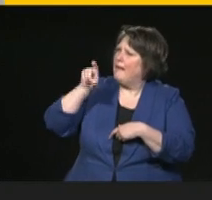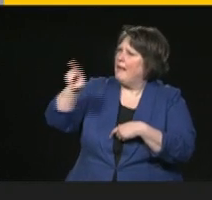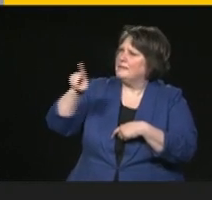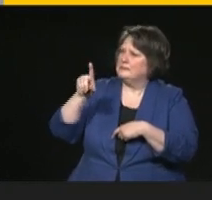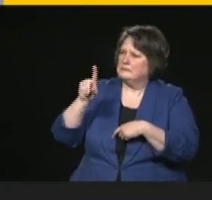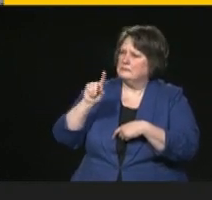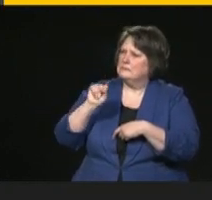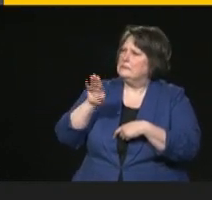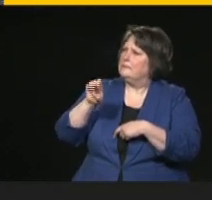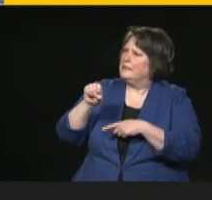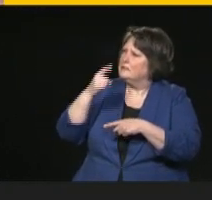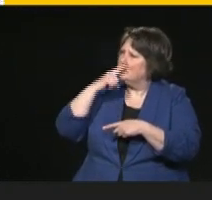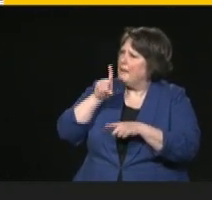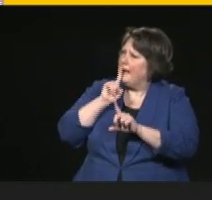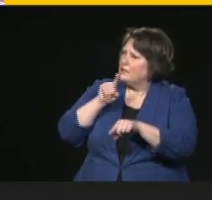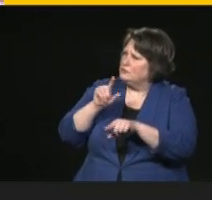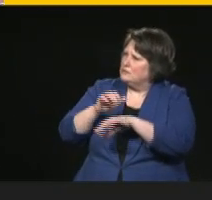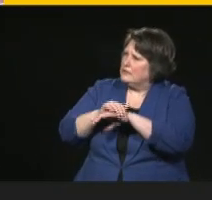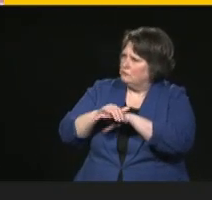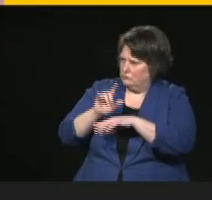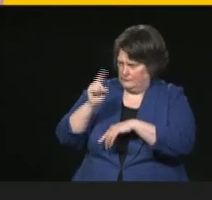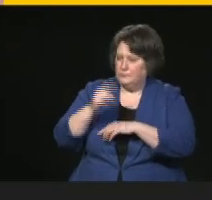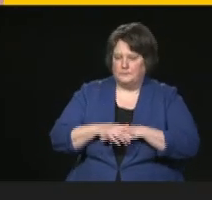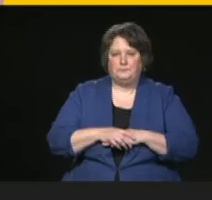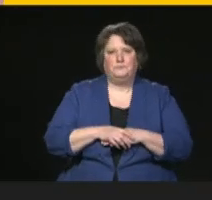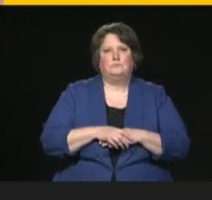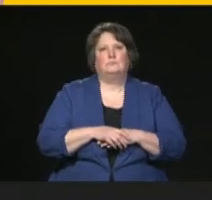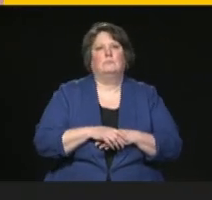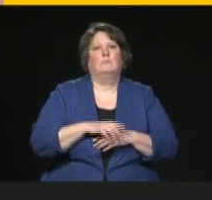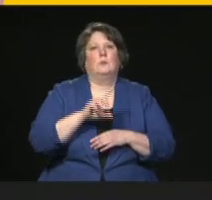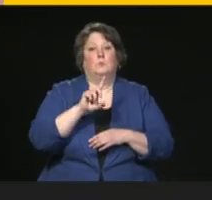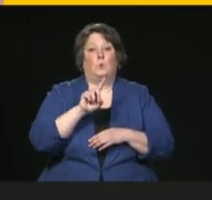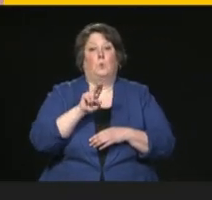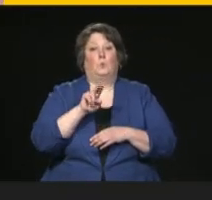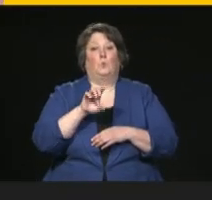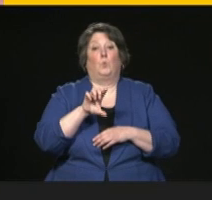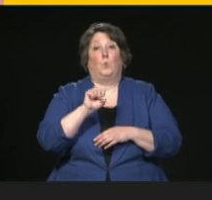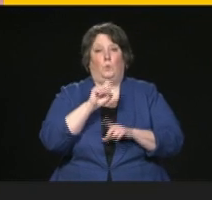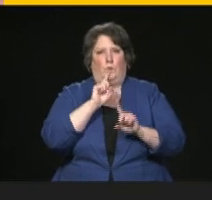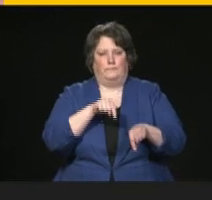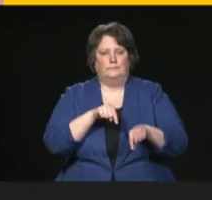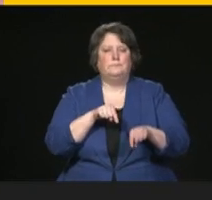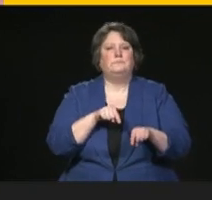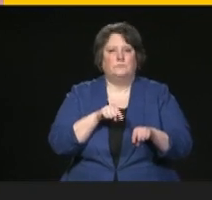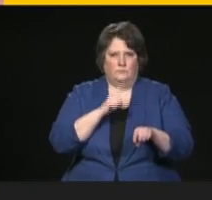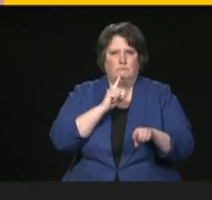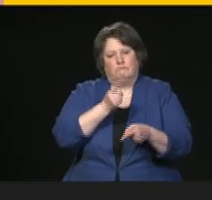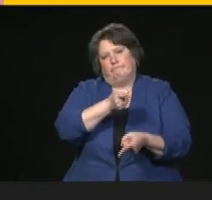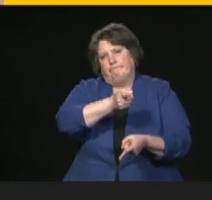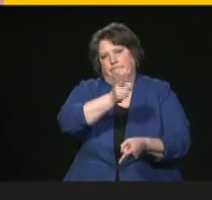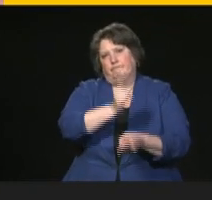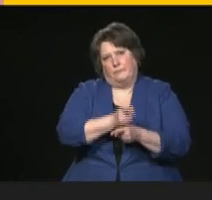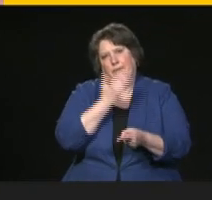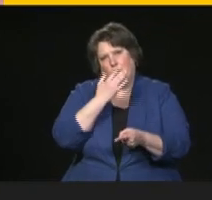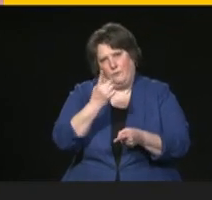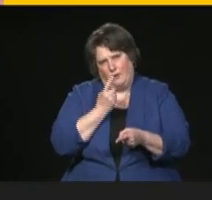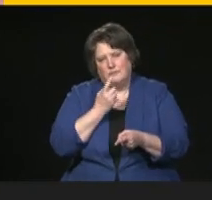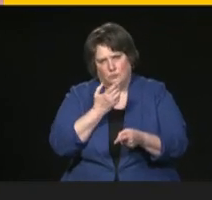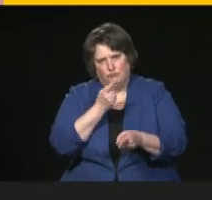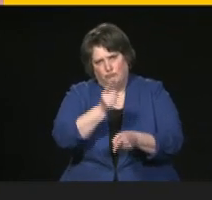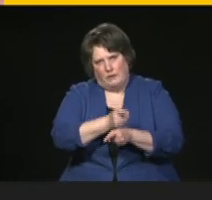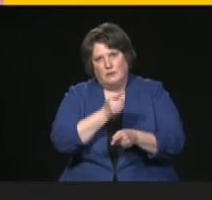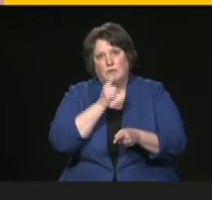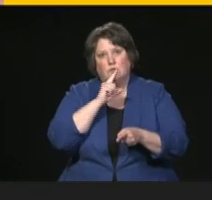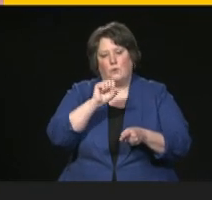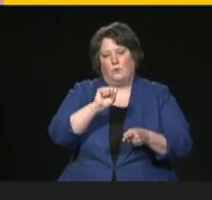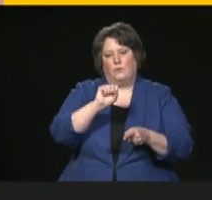Jean-Yves. Thank you for your question, and you're exactly right. We announced the SERB on Wednesday so that